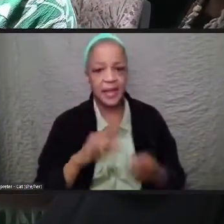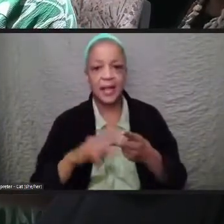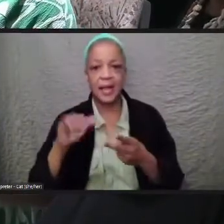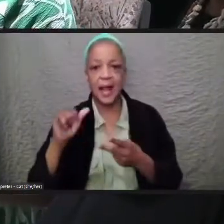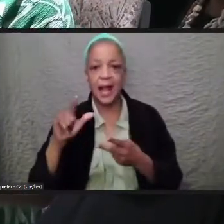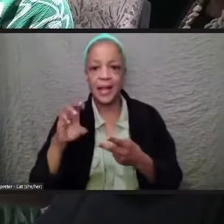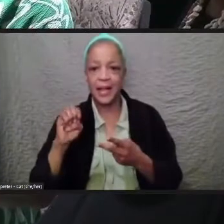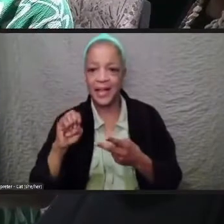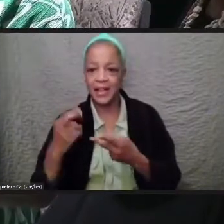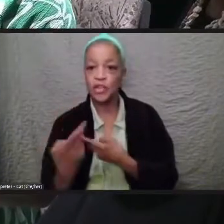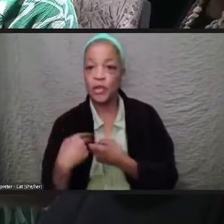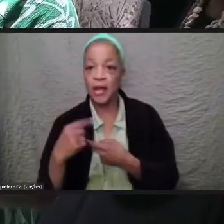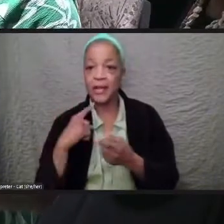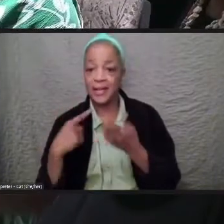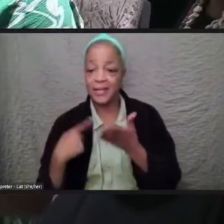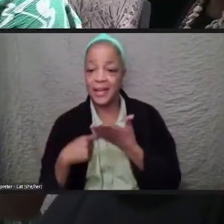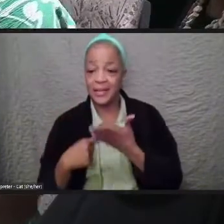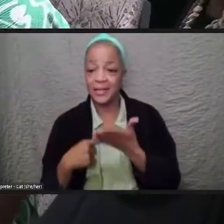this conversation as well,